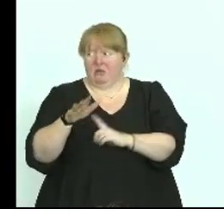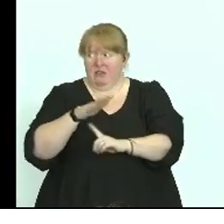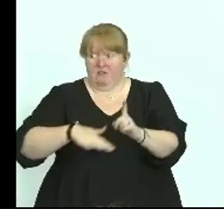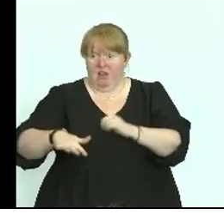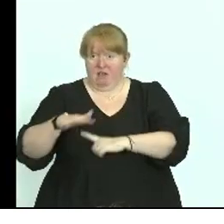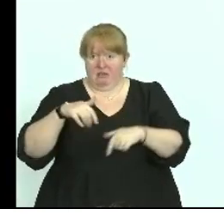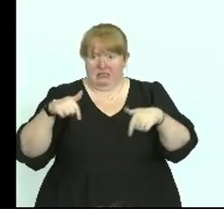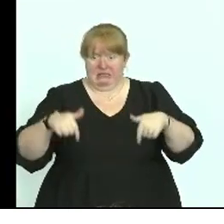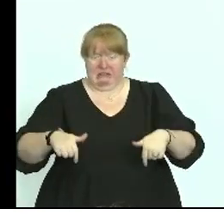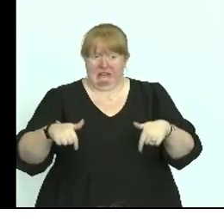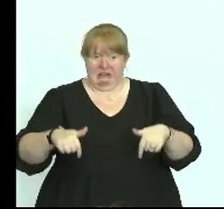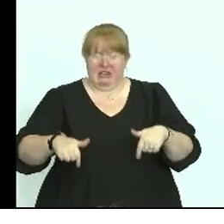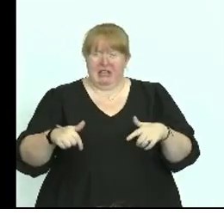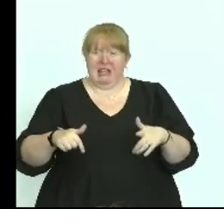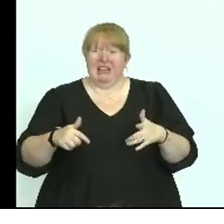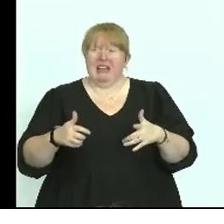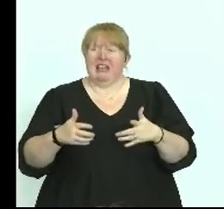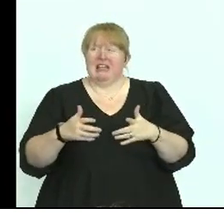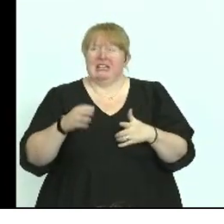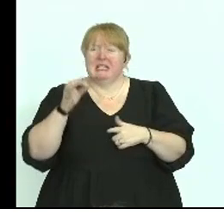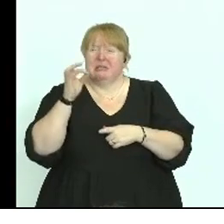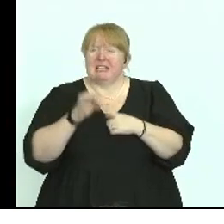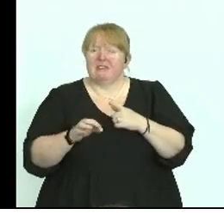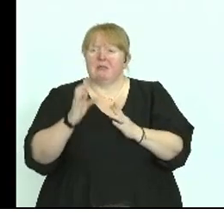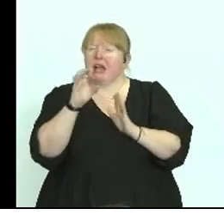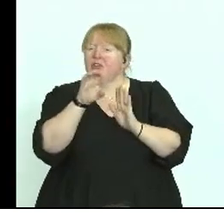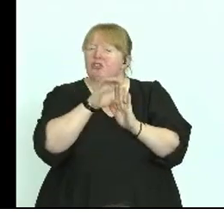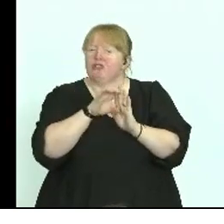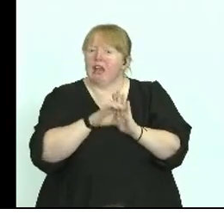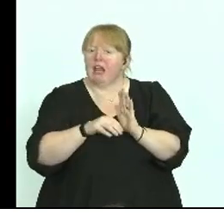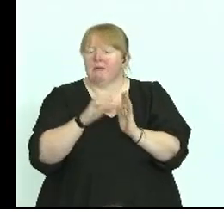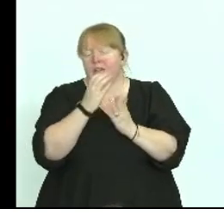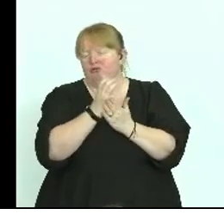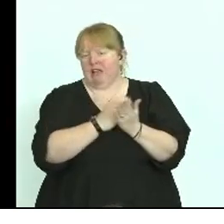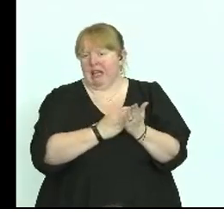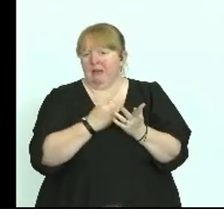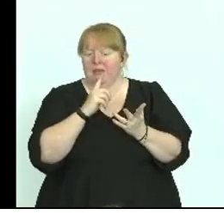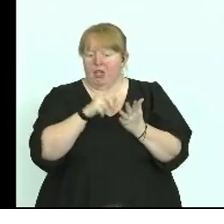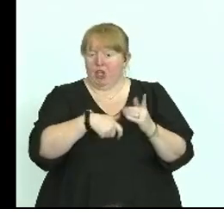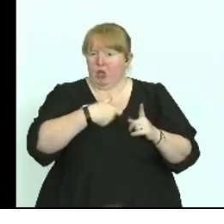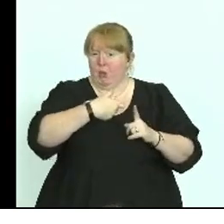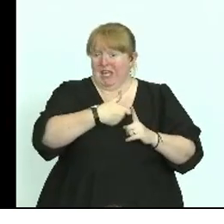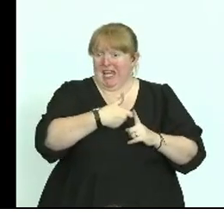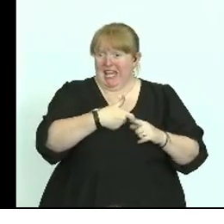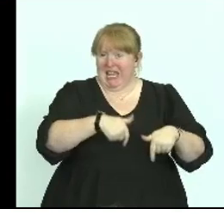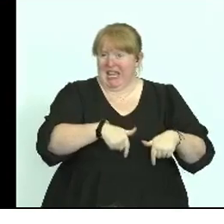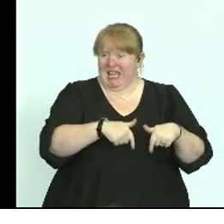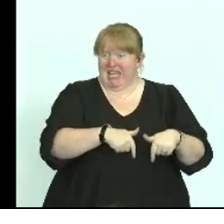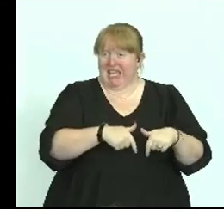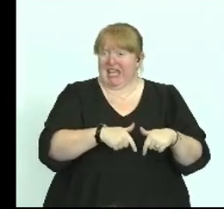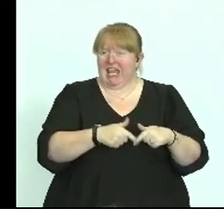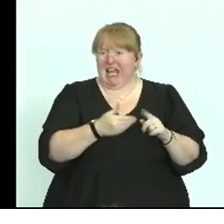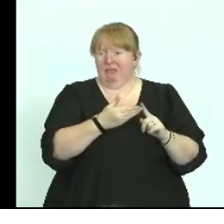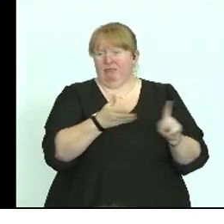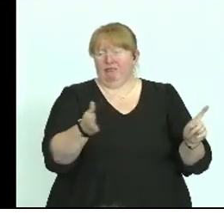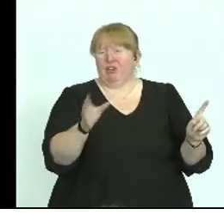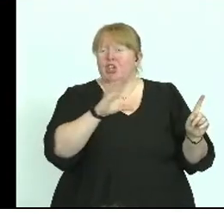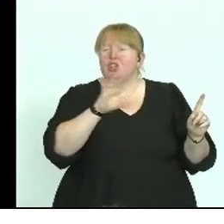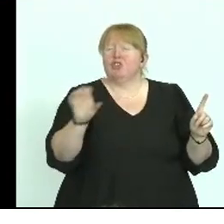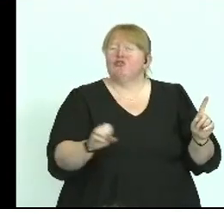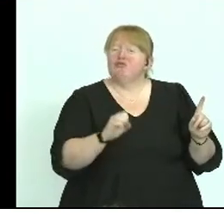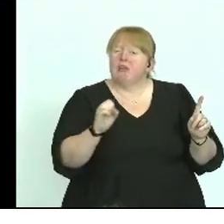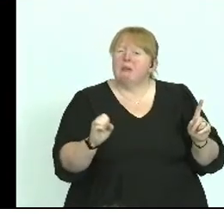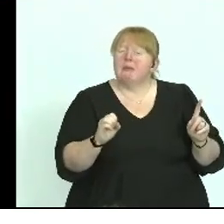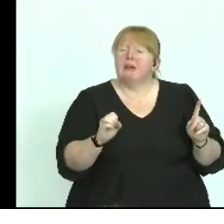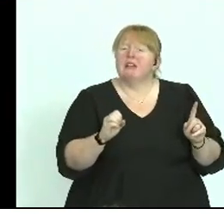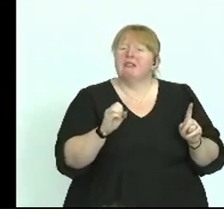here and how things, especially around curriculum in the UK and more broadly in Europe, of course,